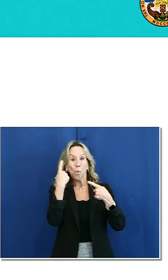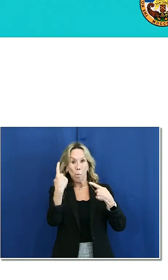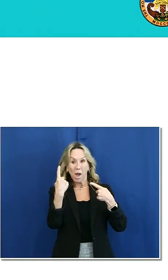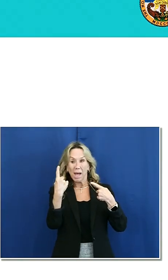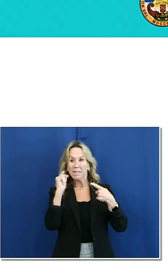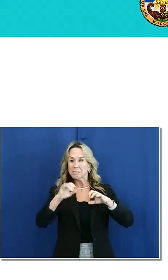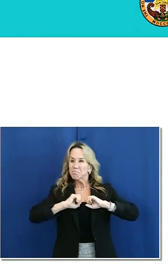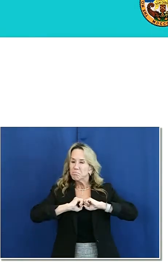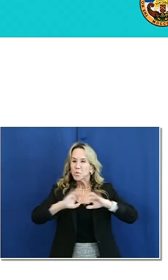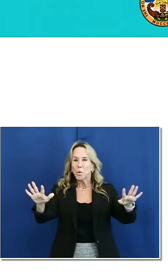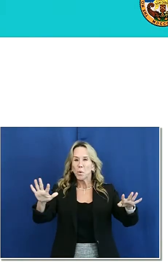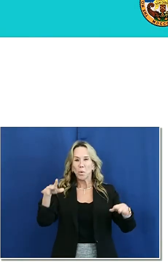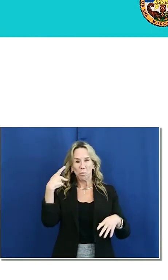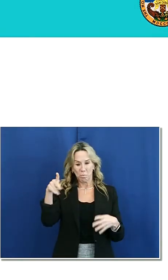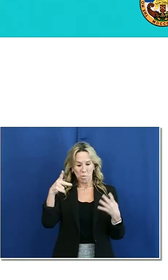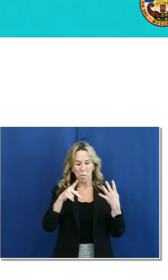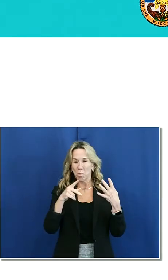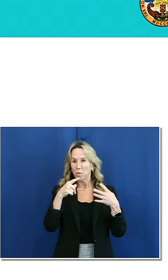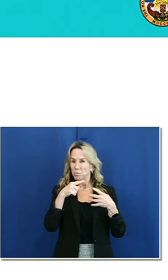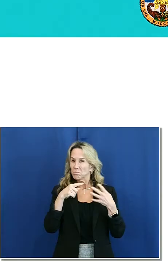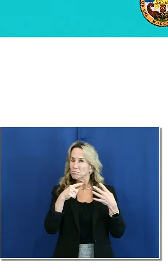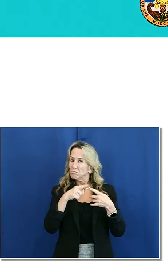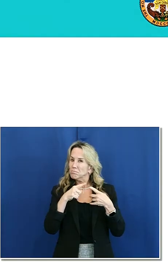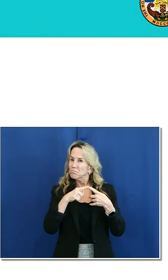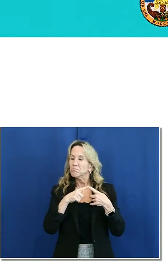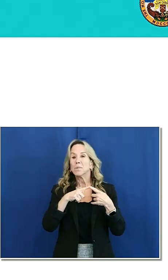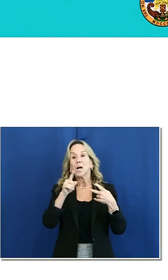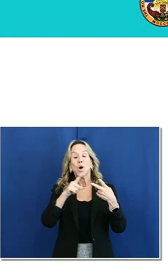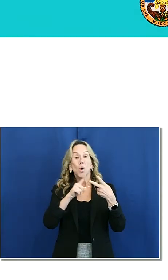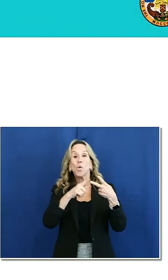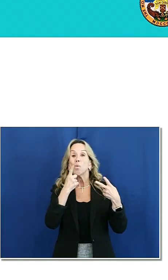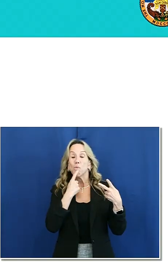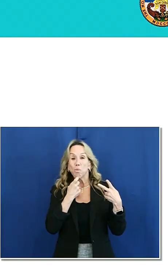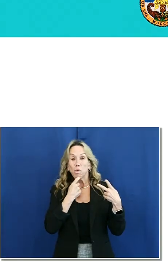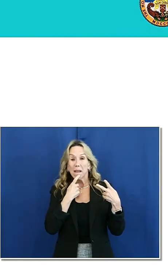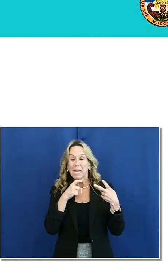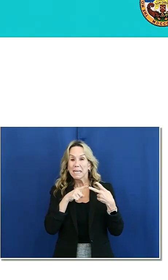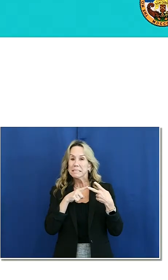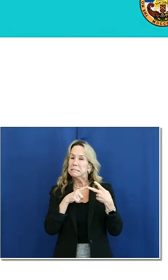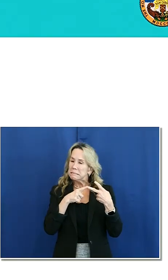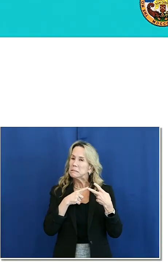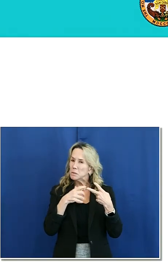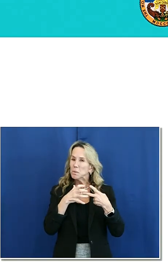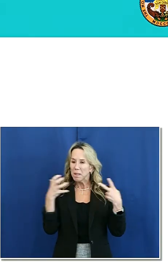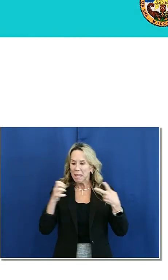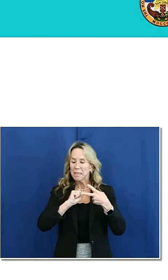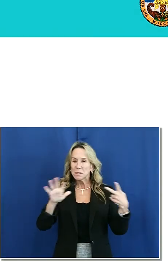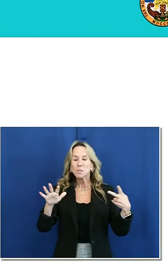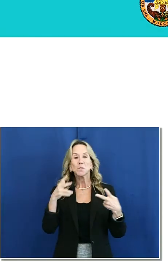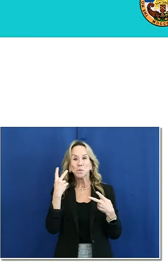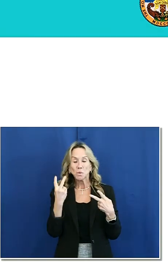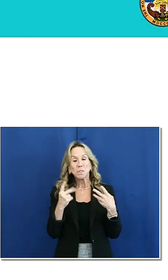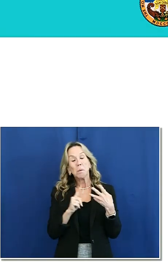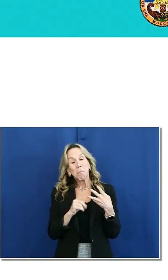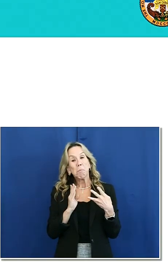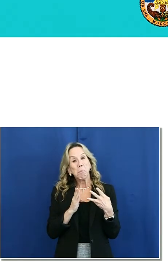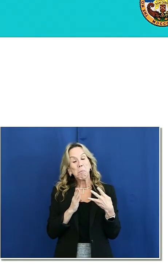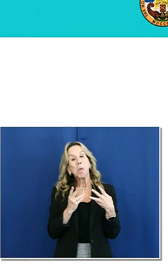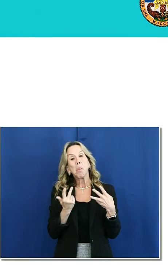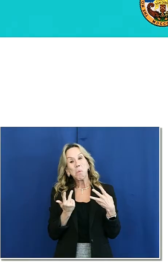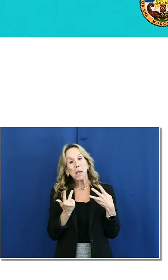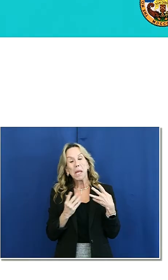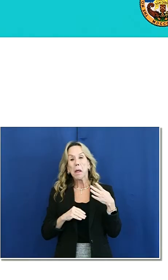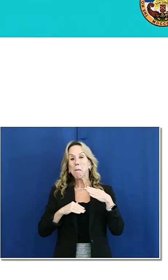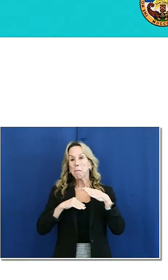1. Substantial or red is tier 2, moderate is tier 3, and minimal